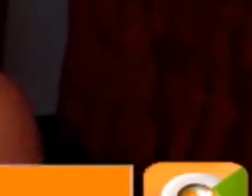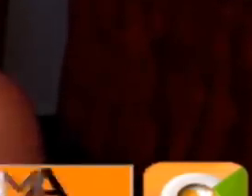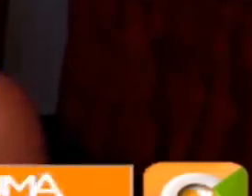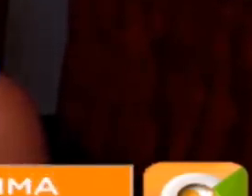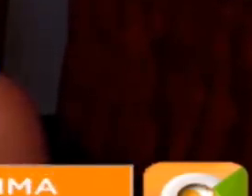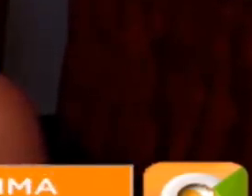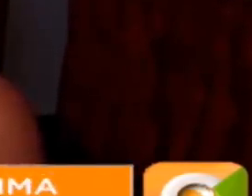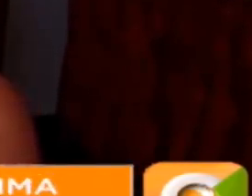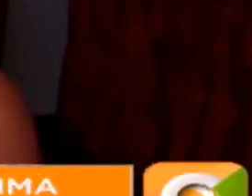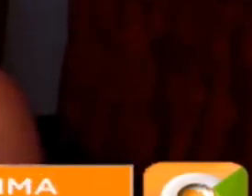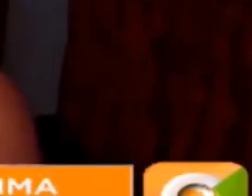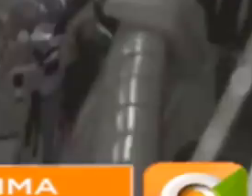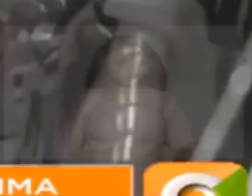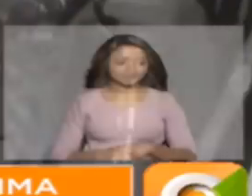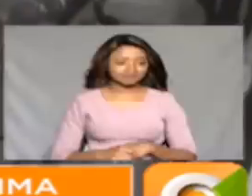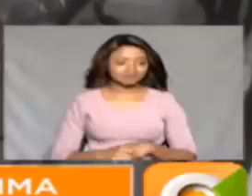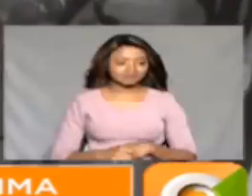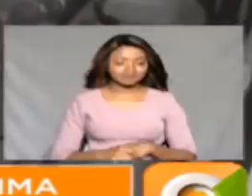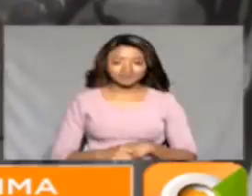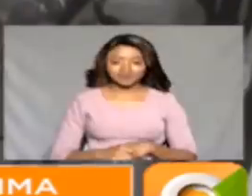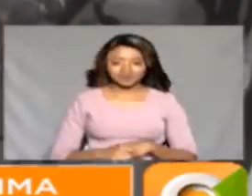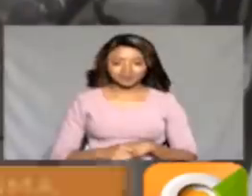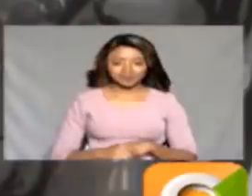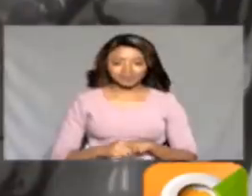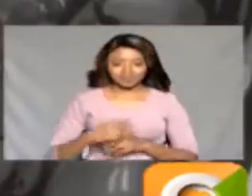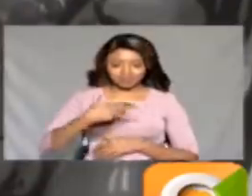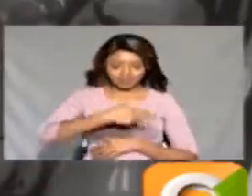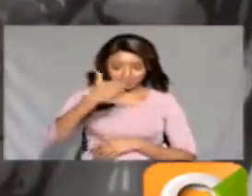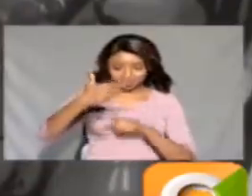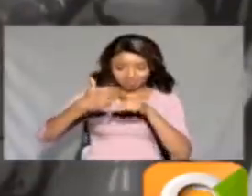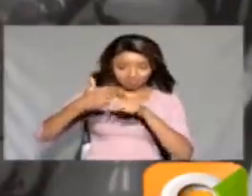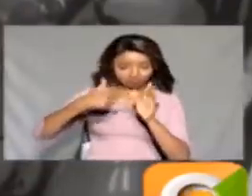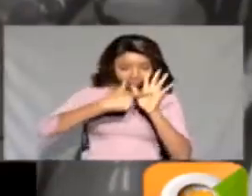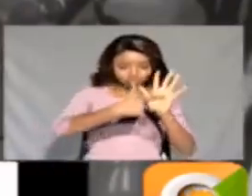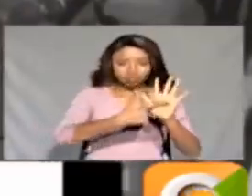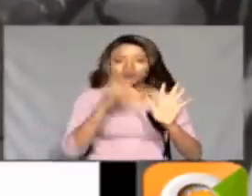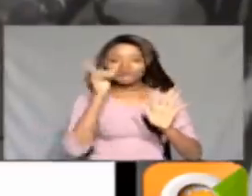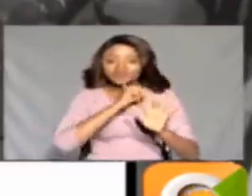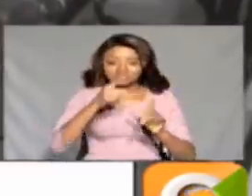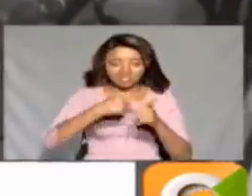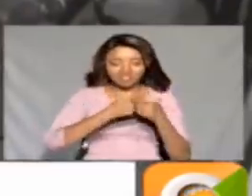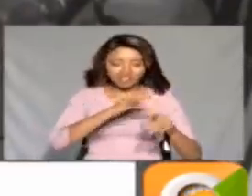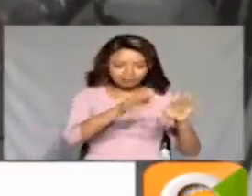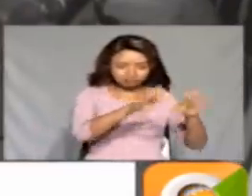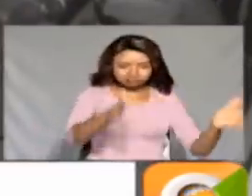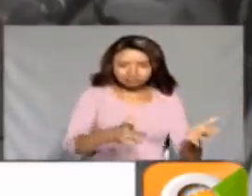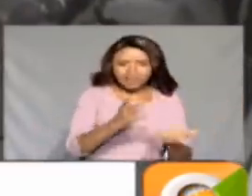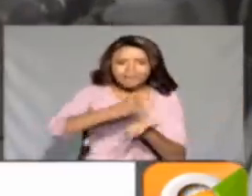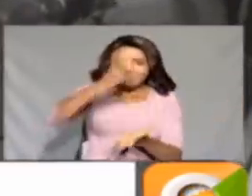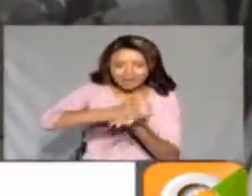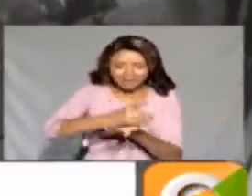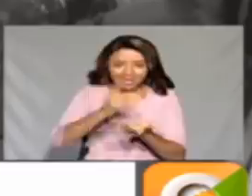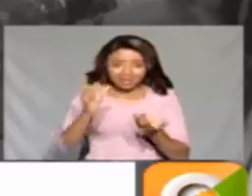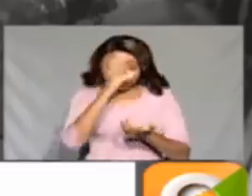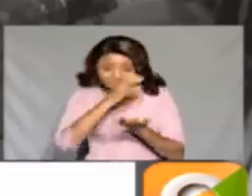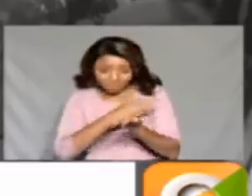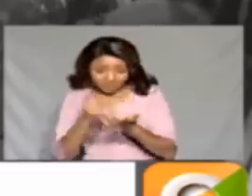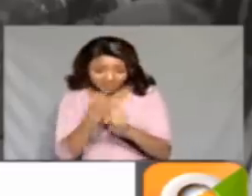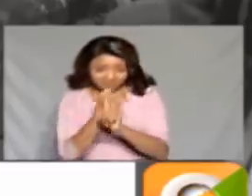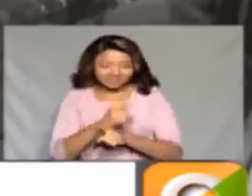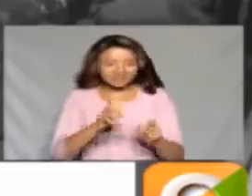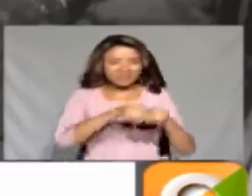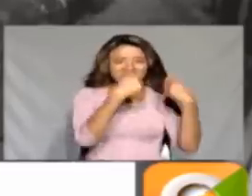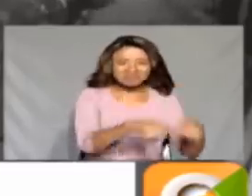Kama wametuonesha hiyo bunduki yao kuanza kutosha na maji madawa kaingia kwa counter kuanza kuvunja kutoa pombe nje